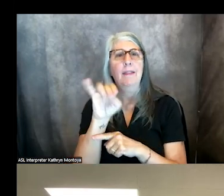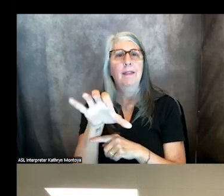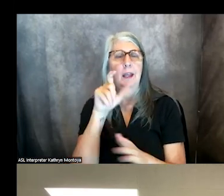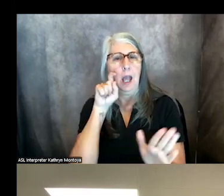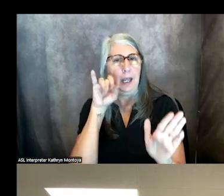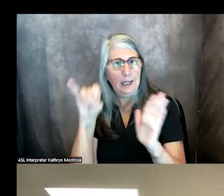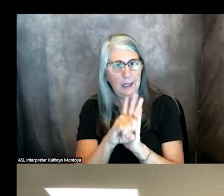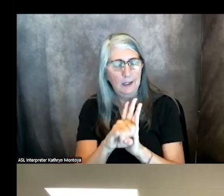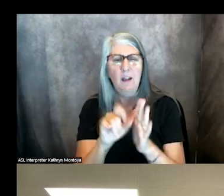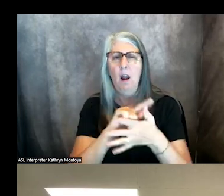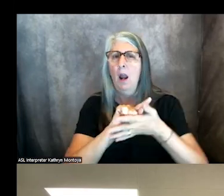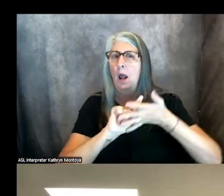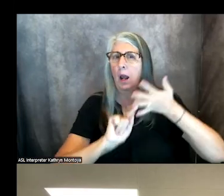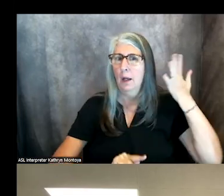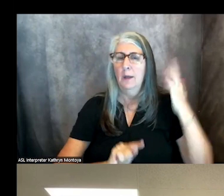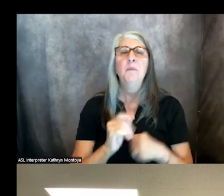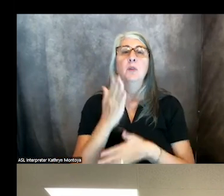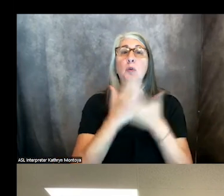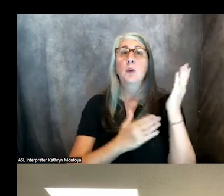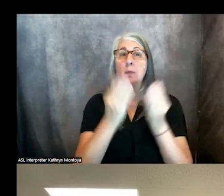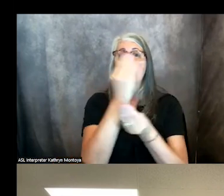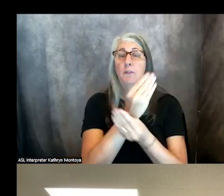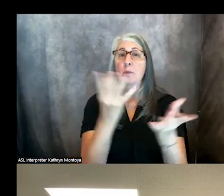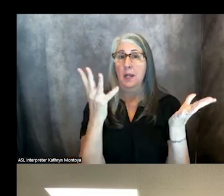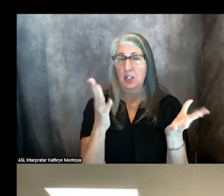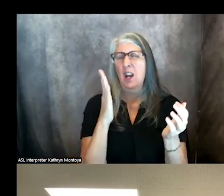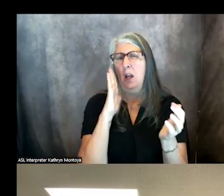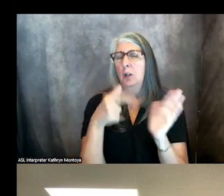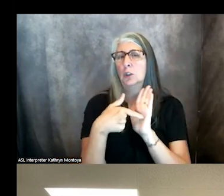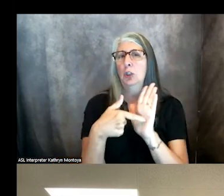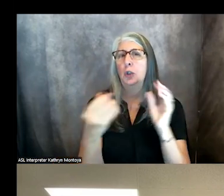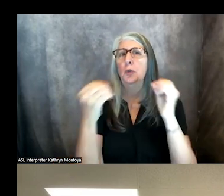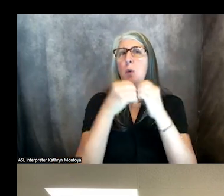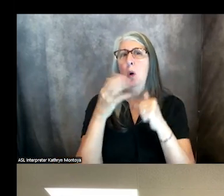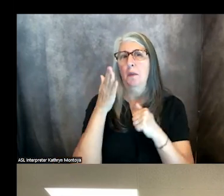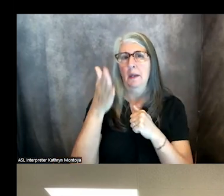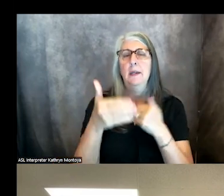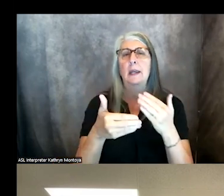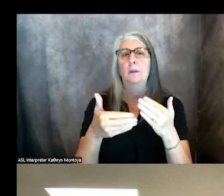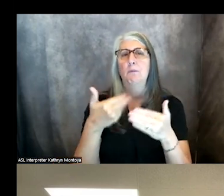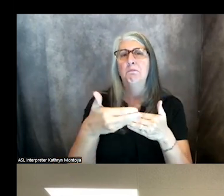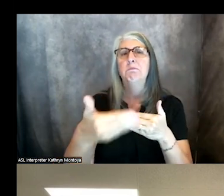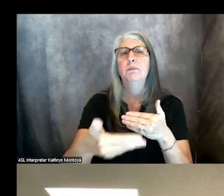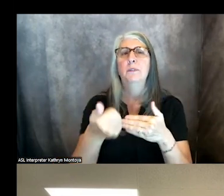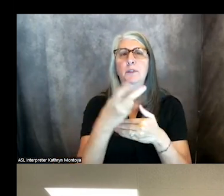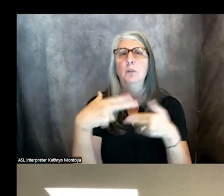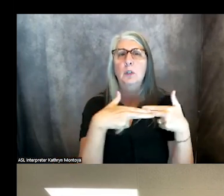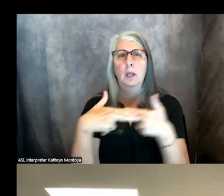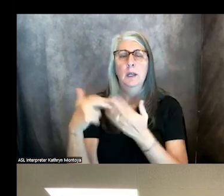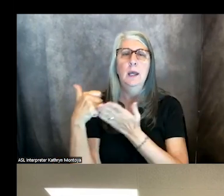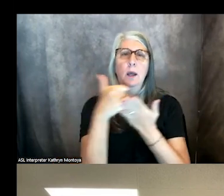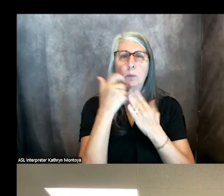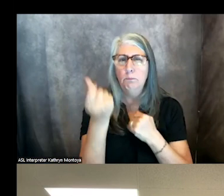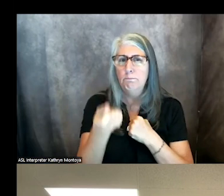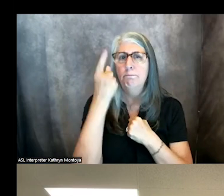hope some of the information that I have on the coming slides can help you understand a little bit more how